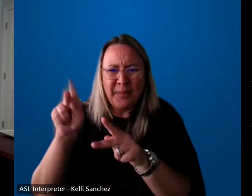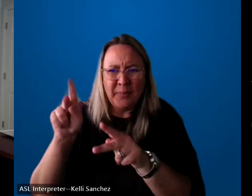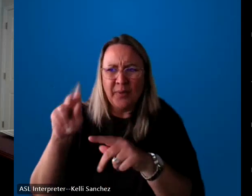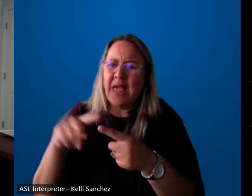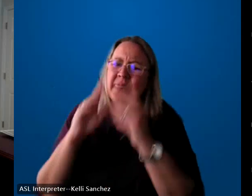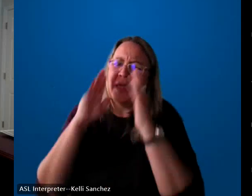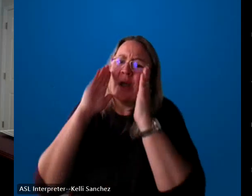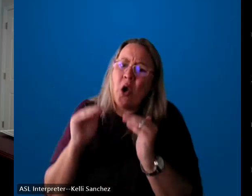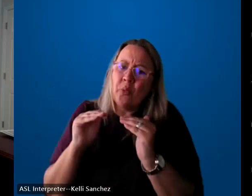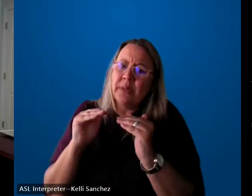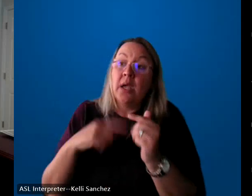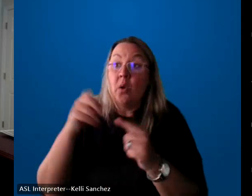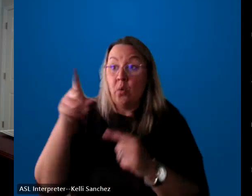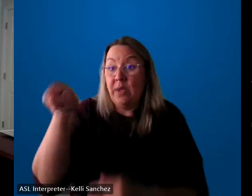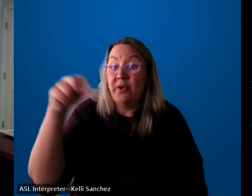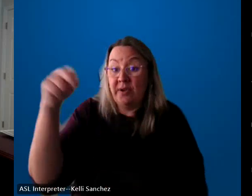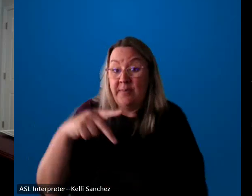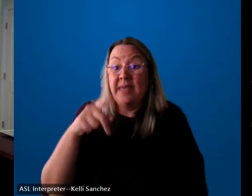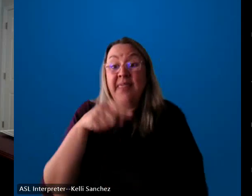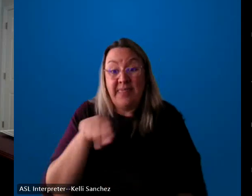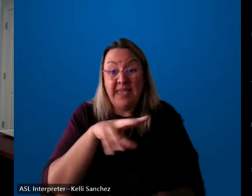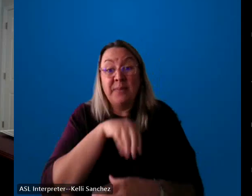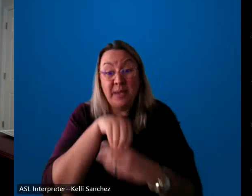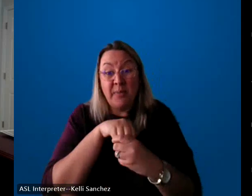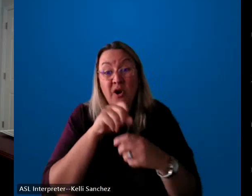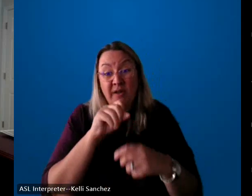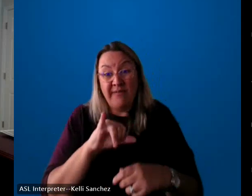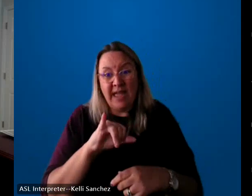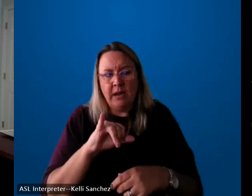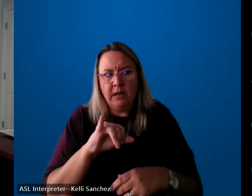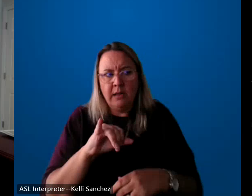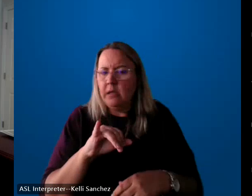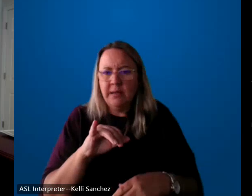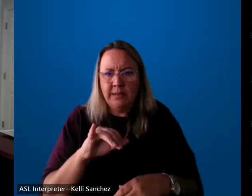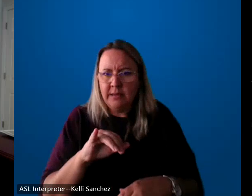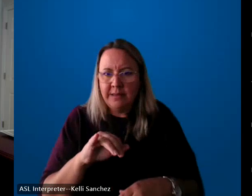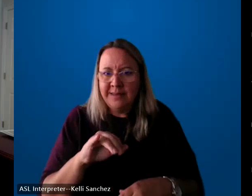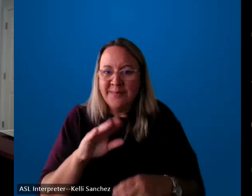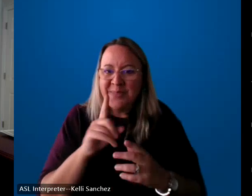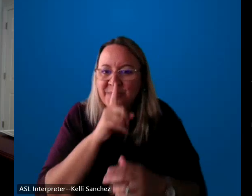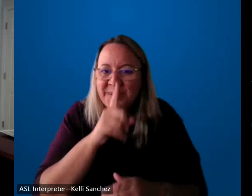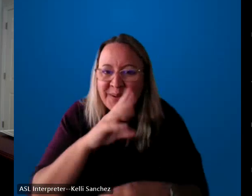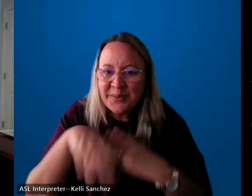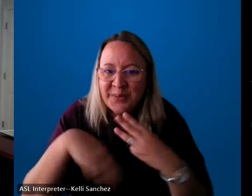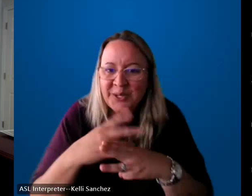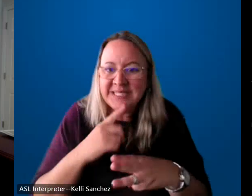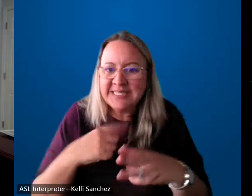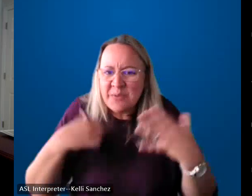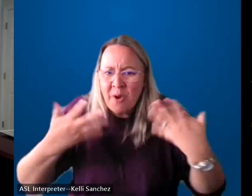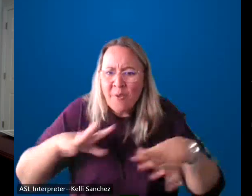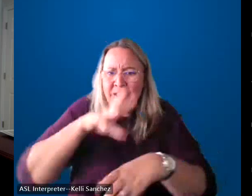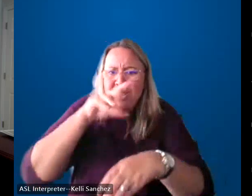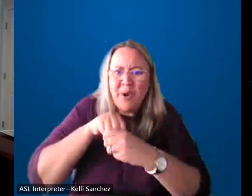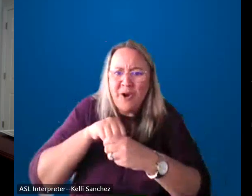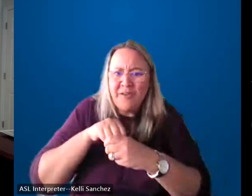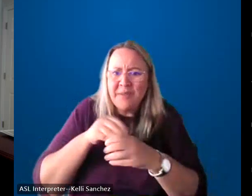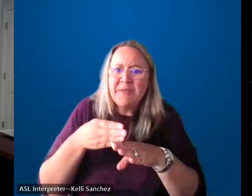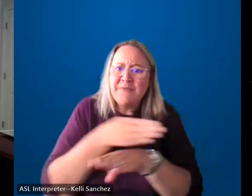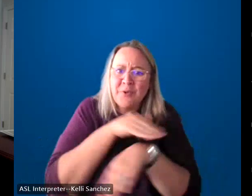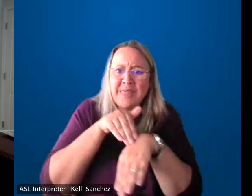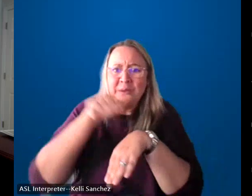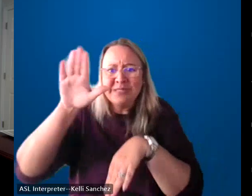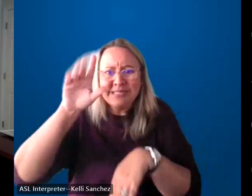hopefully when they come back, they can be a part of, when in reality, they were a part of all along. Yeah, yeah, for sure.